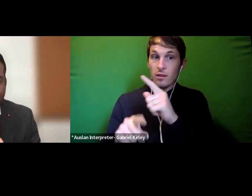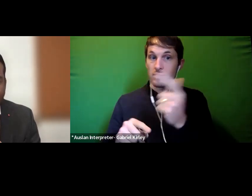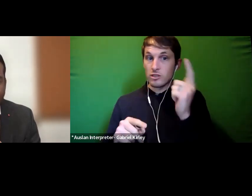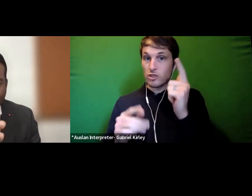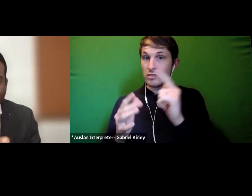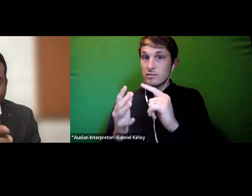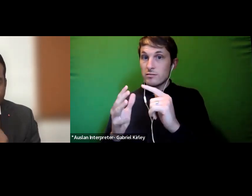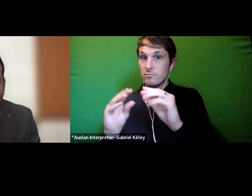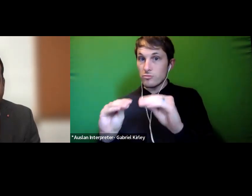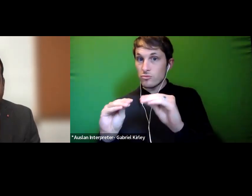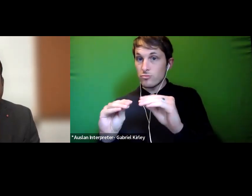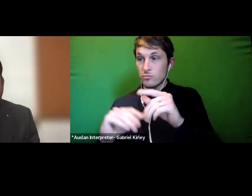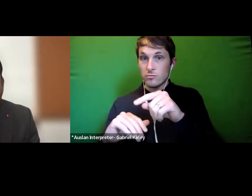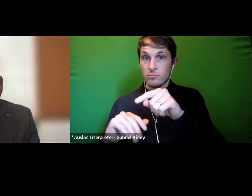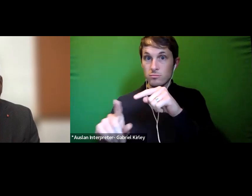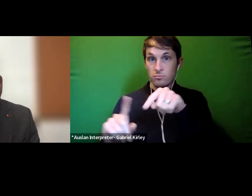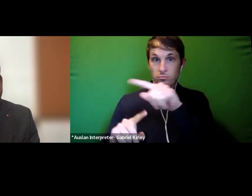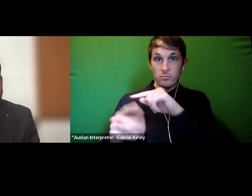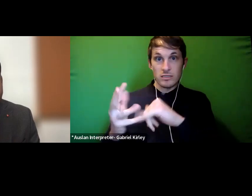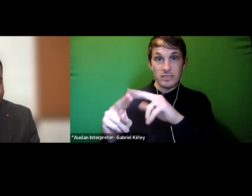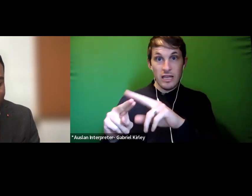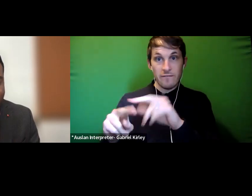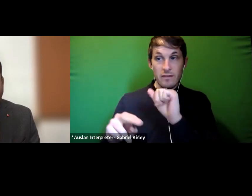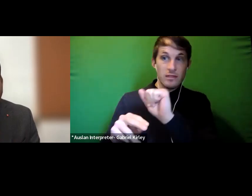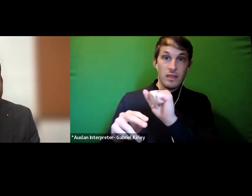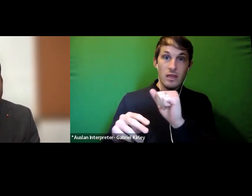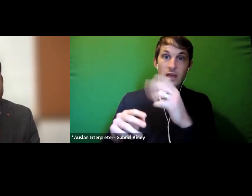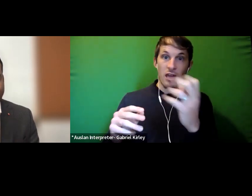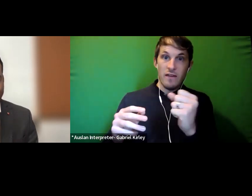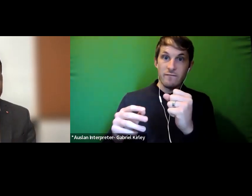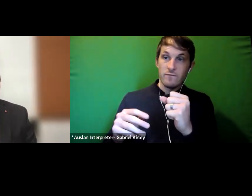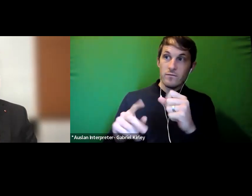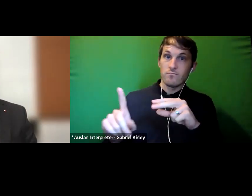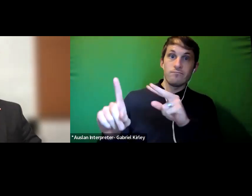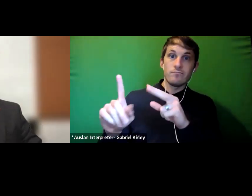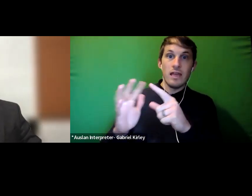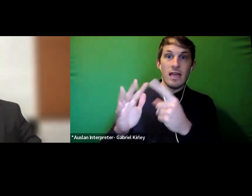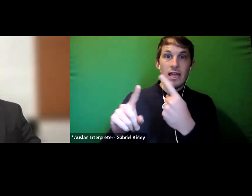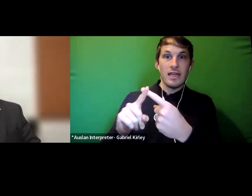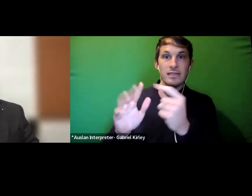staff changed in the context of the last few years particularly? Who'd like to go first?